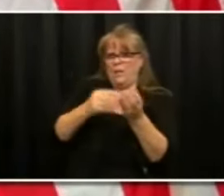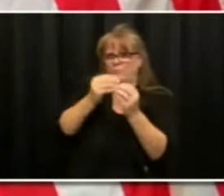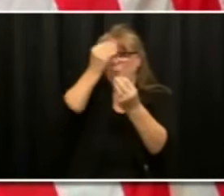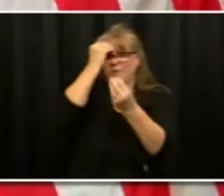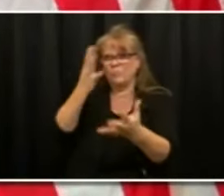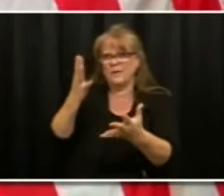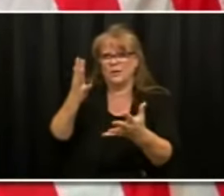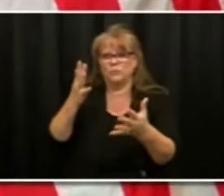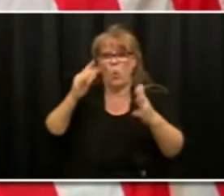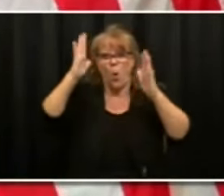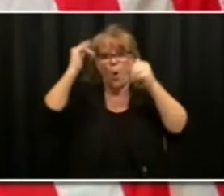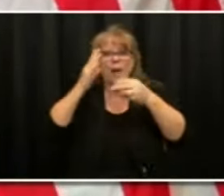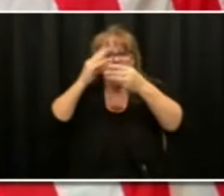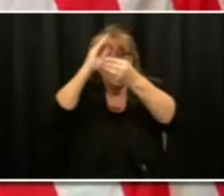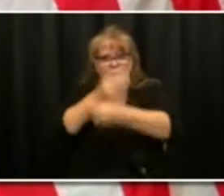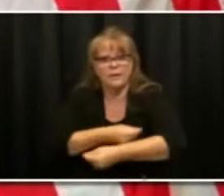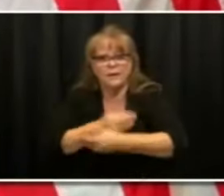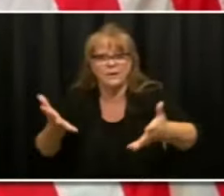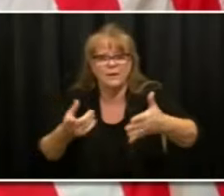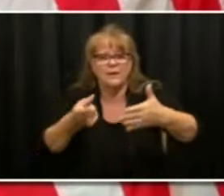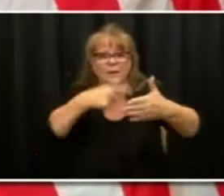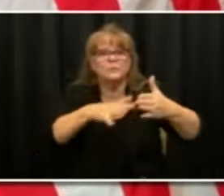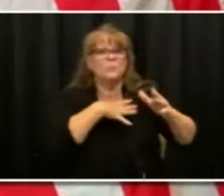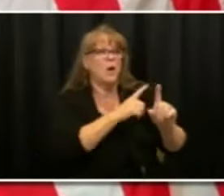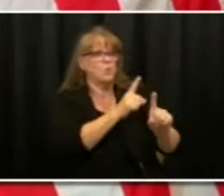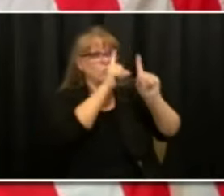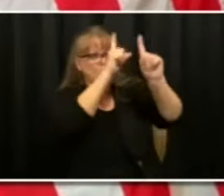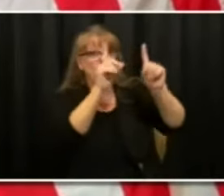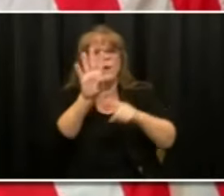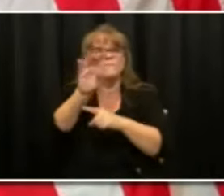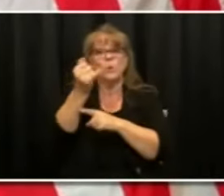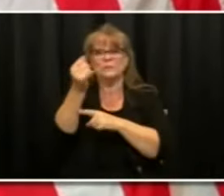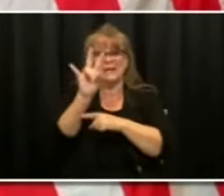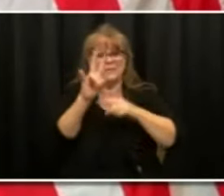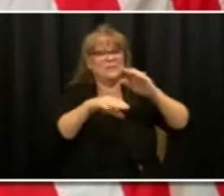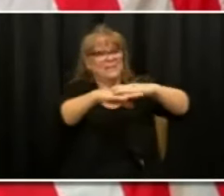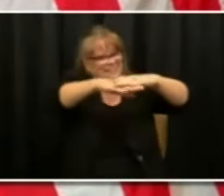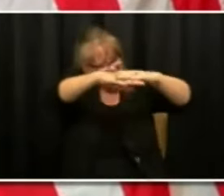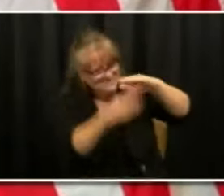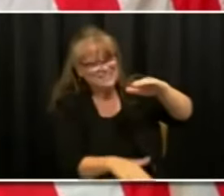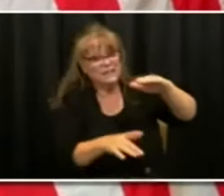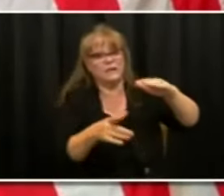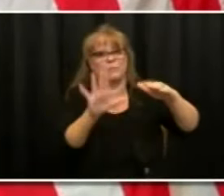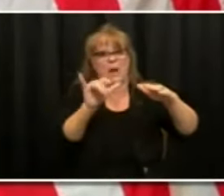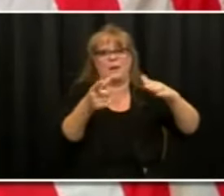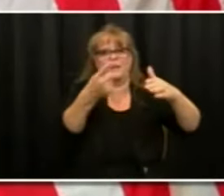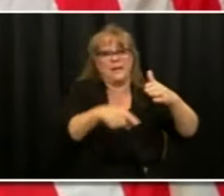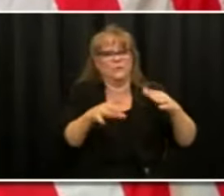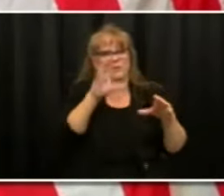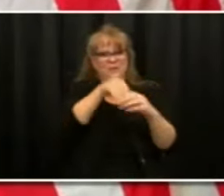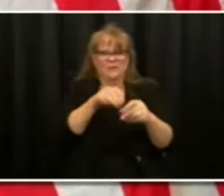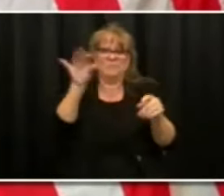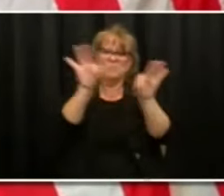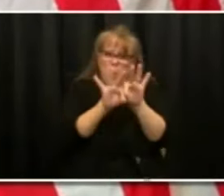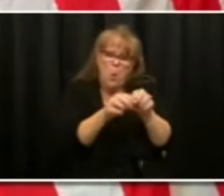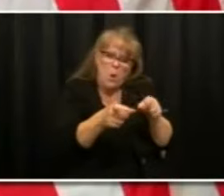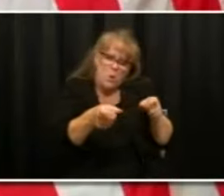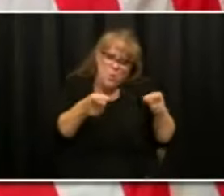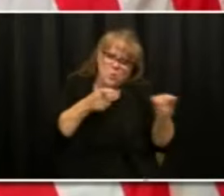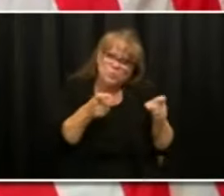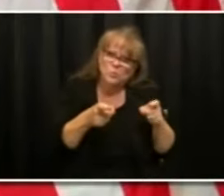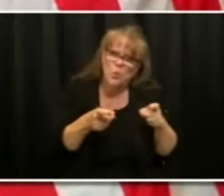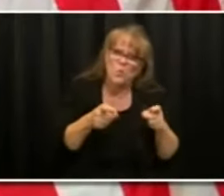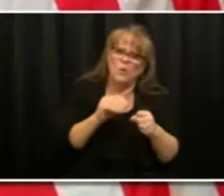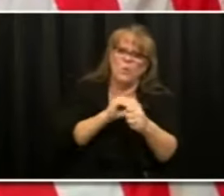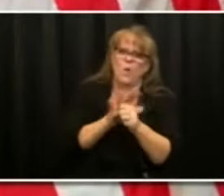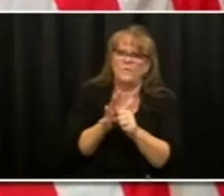hospitalized, but we fear that it could be more. And that has been the trend, and that's why we really need action to change that